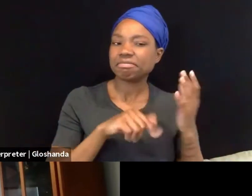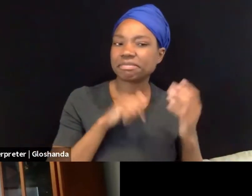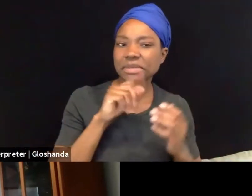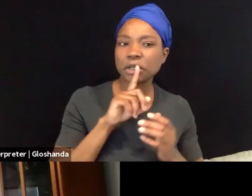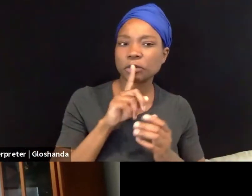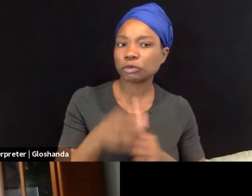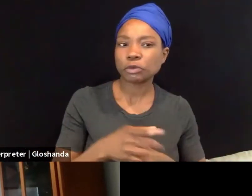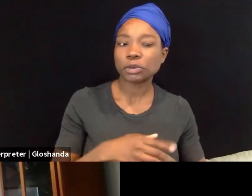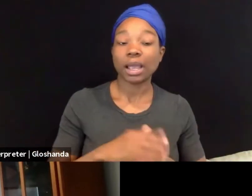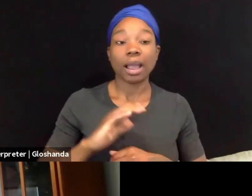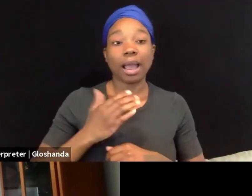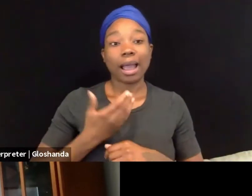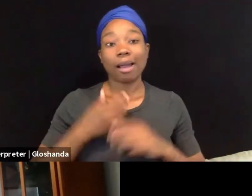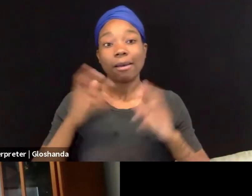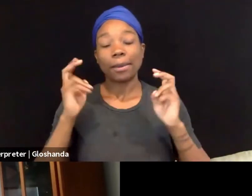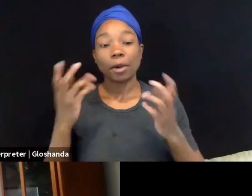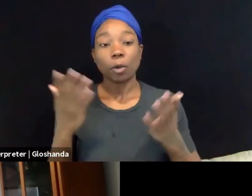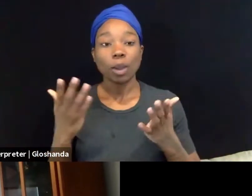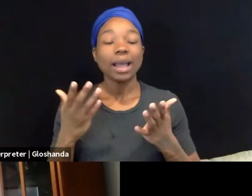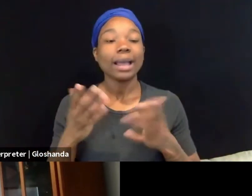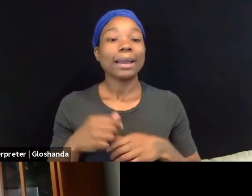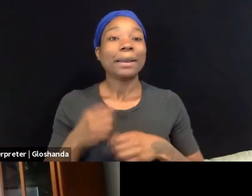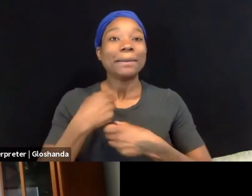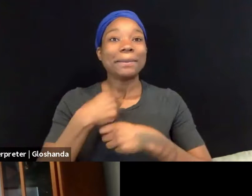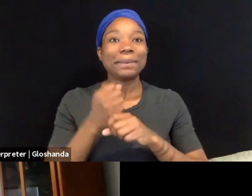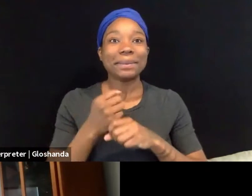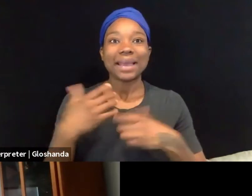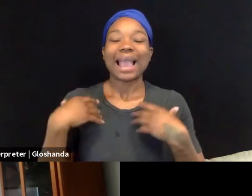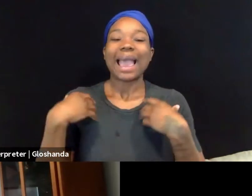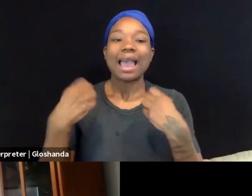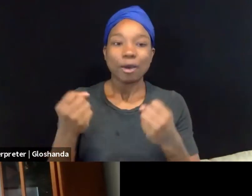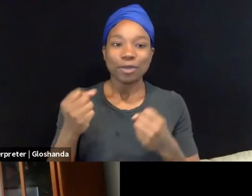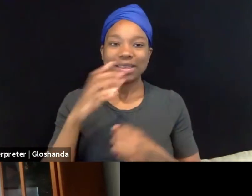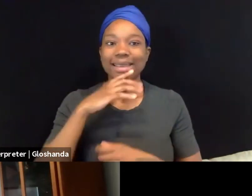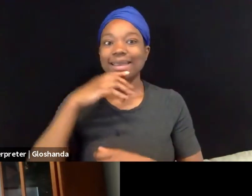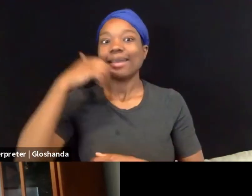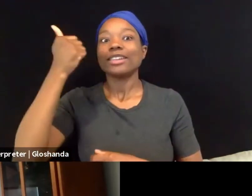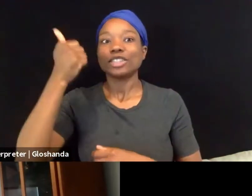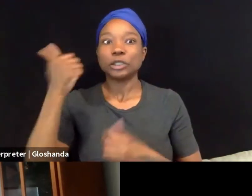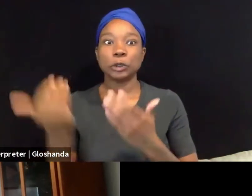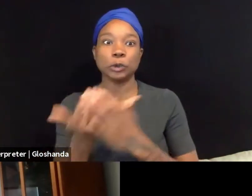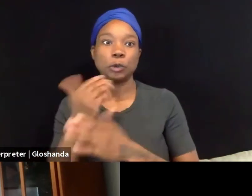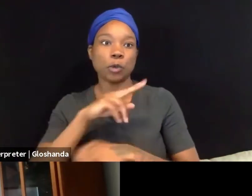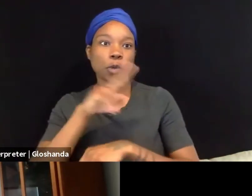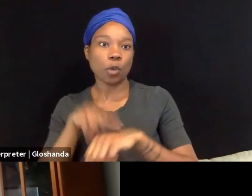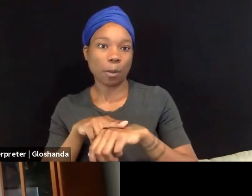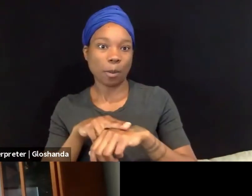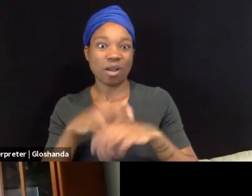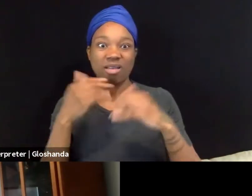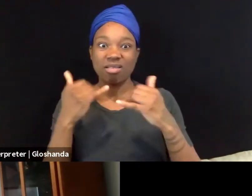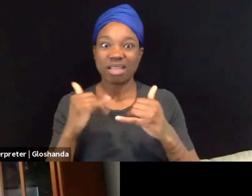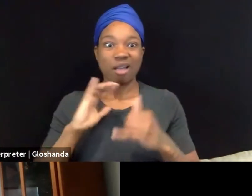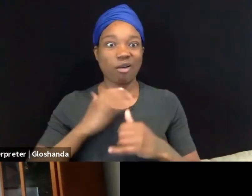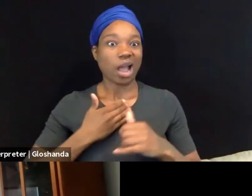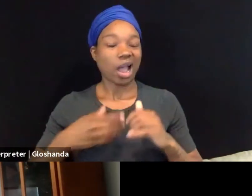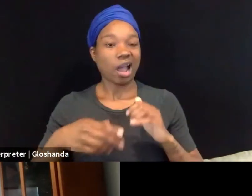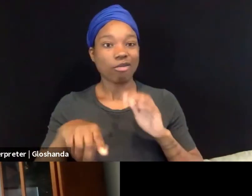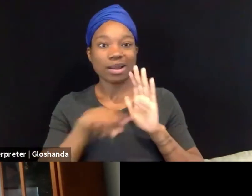motto is make healthy aging the new normal and debunk all of those aging